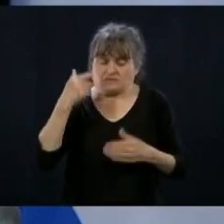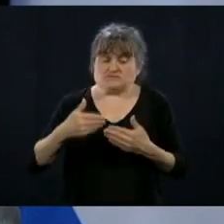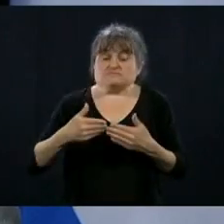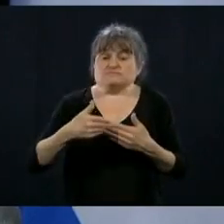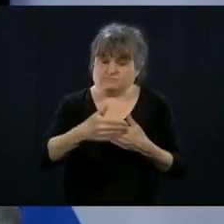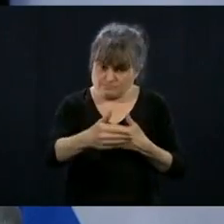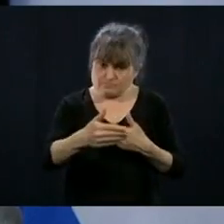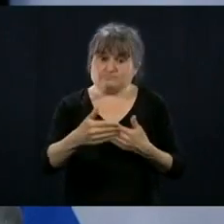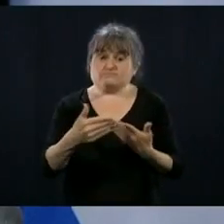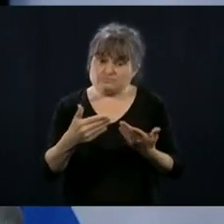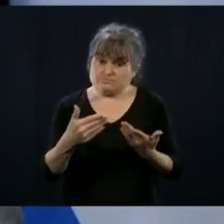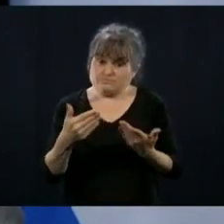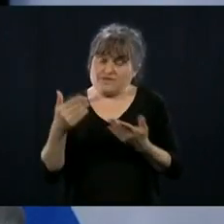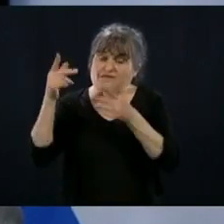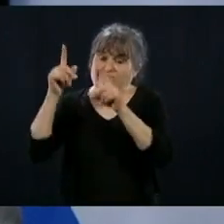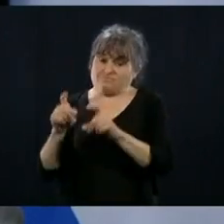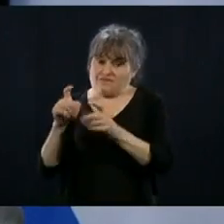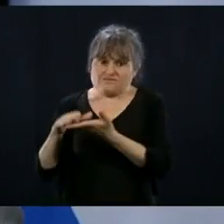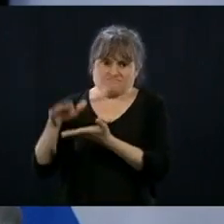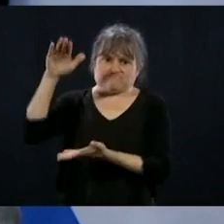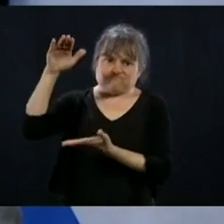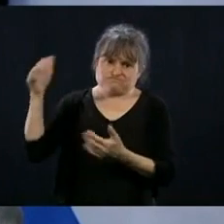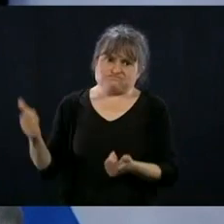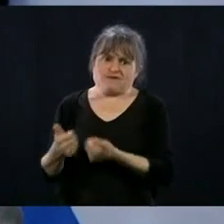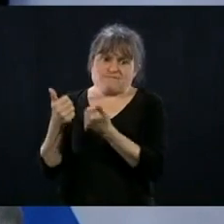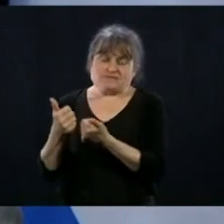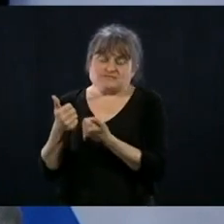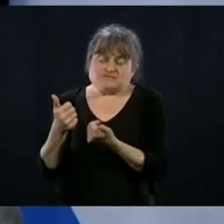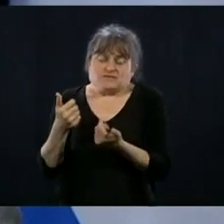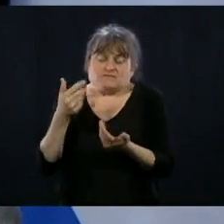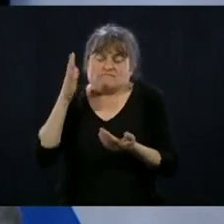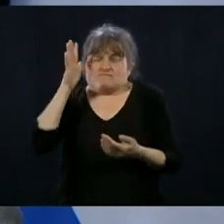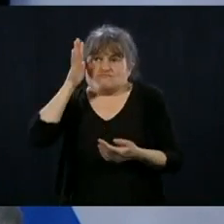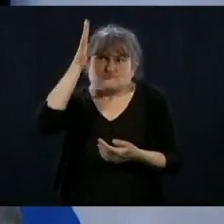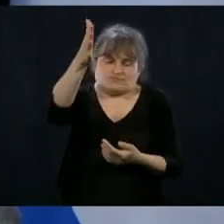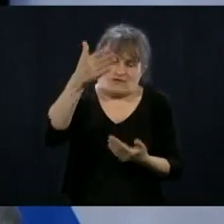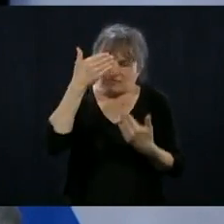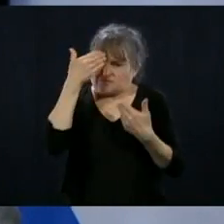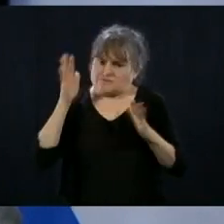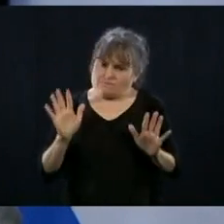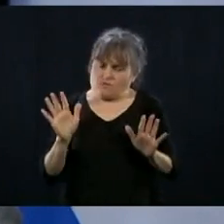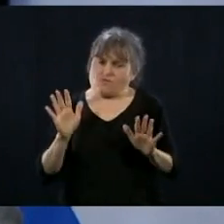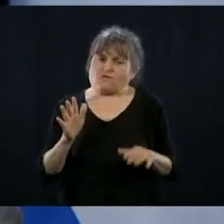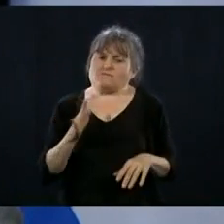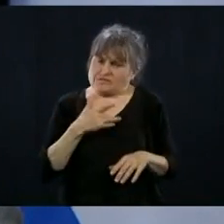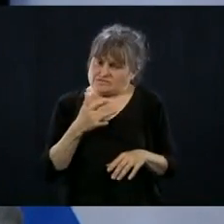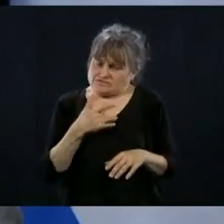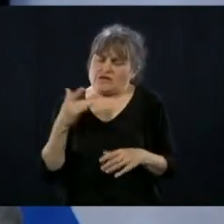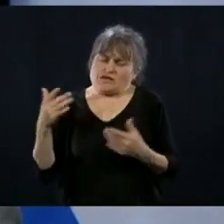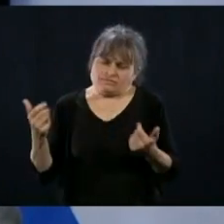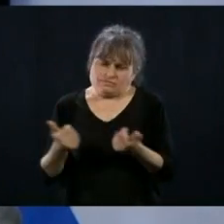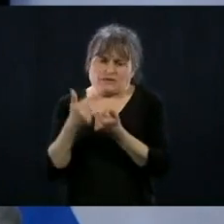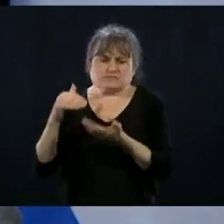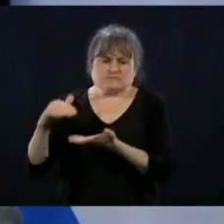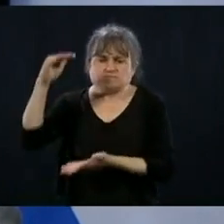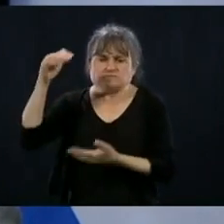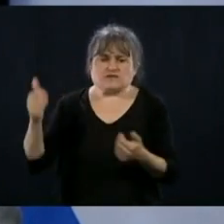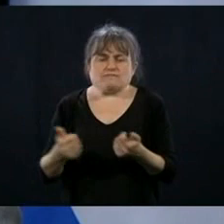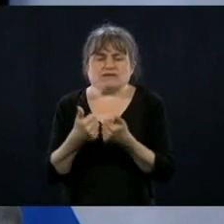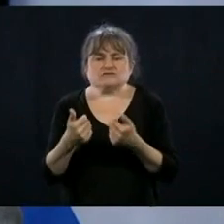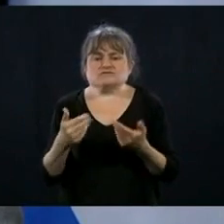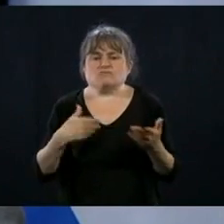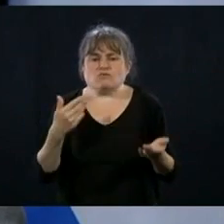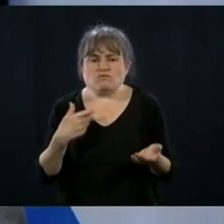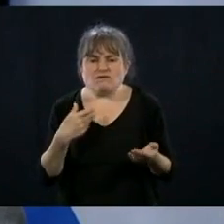have any as of today. I've always said that what I say is true when I say it, but we shouldn't have any problems with